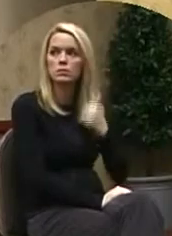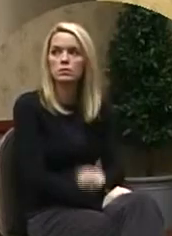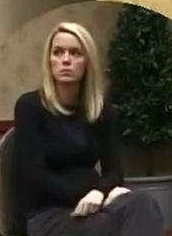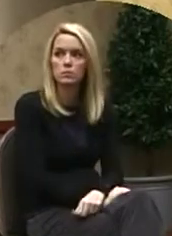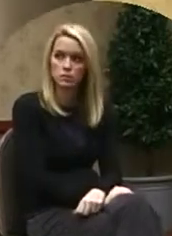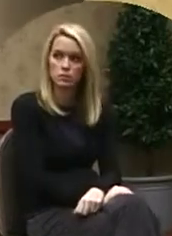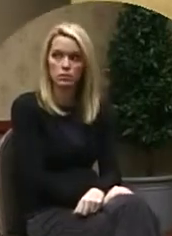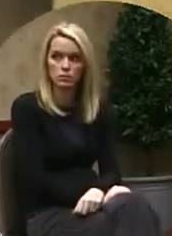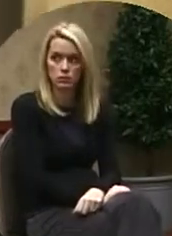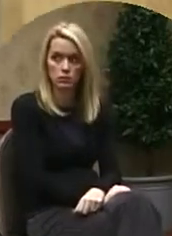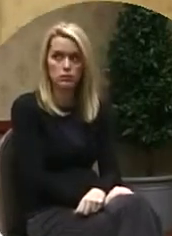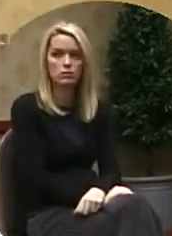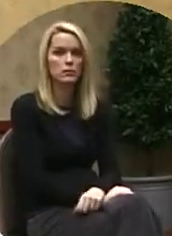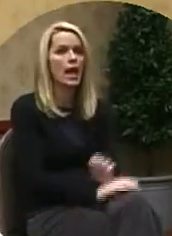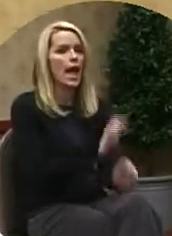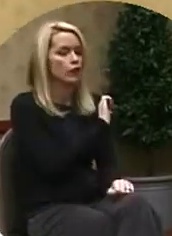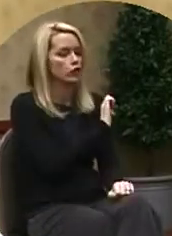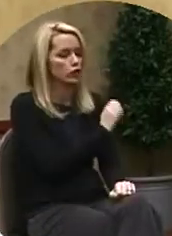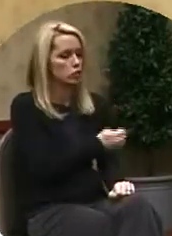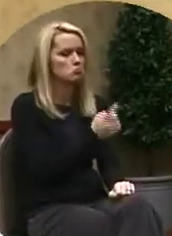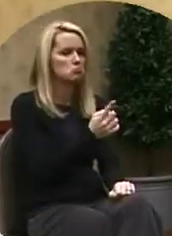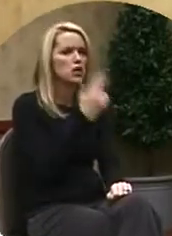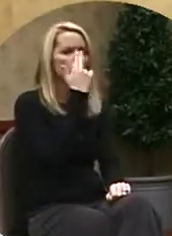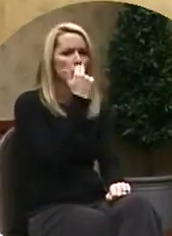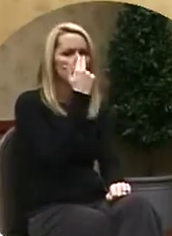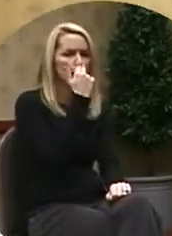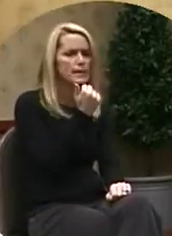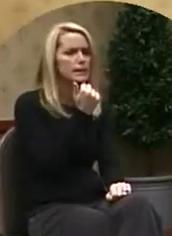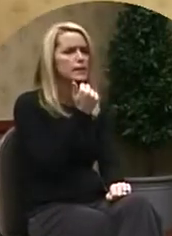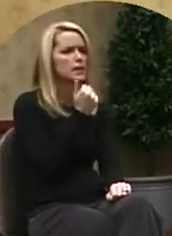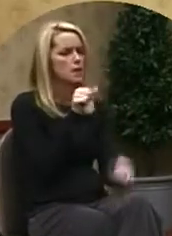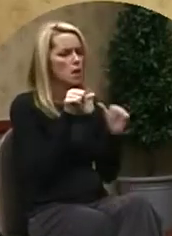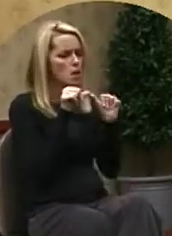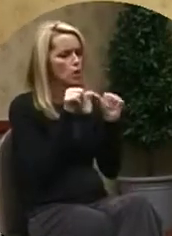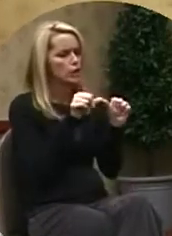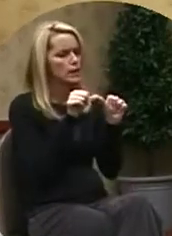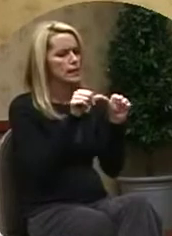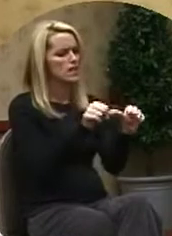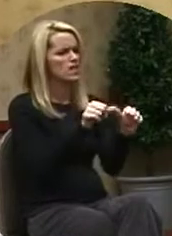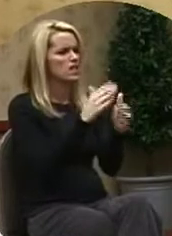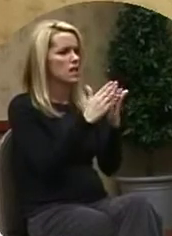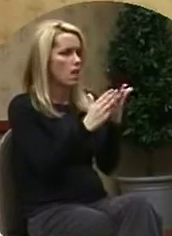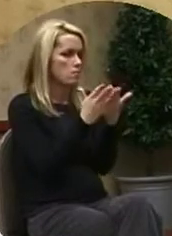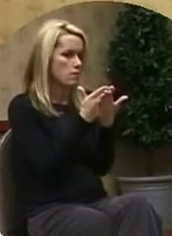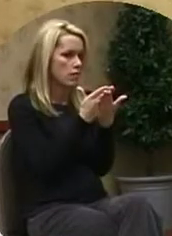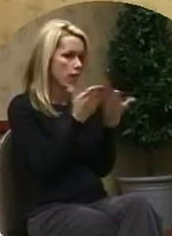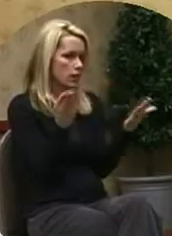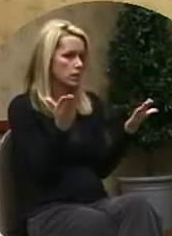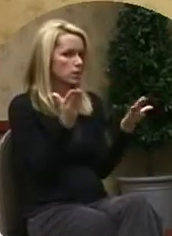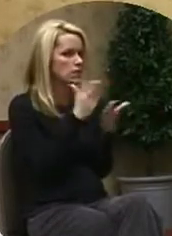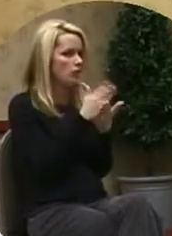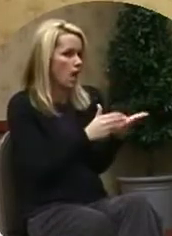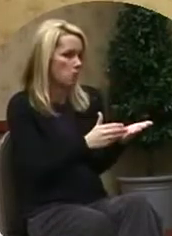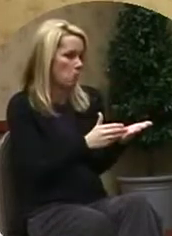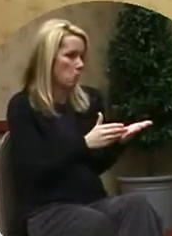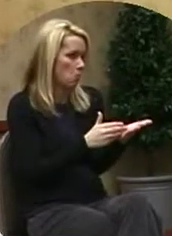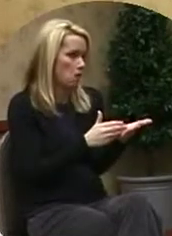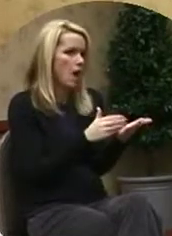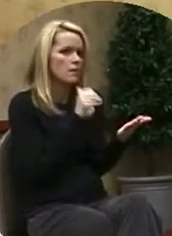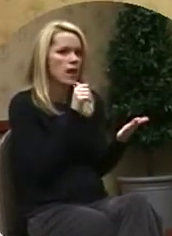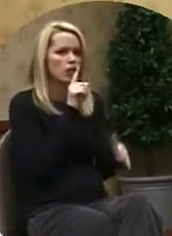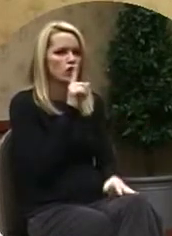He's energetic, has a sense of humor. He's persistent about some things. I'm not sure if that's